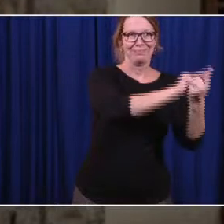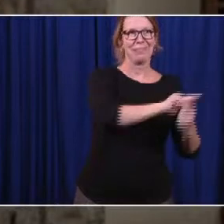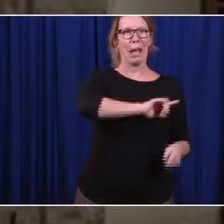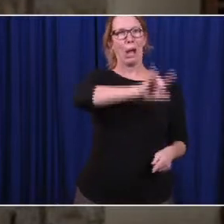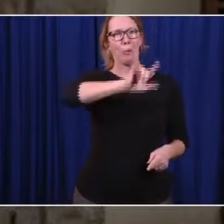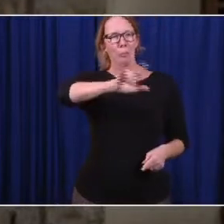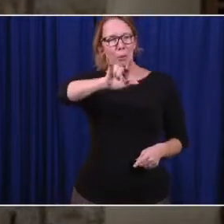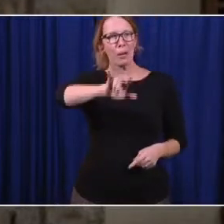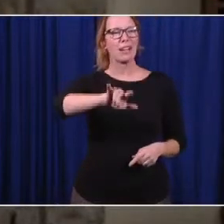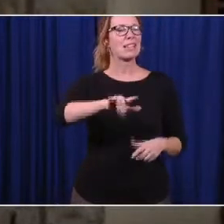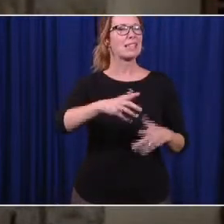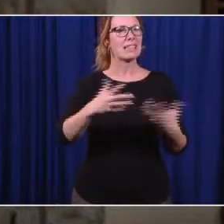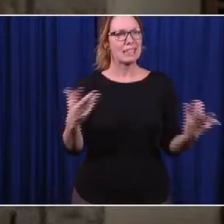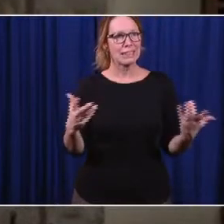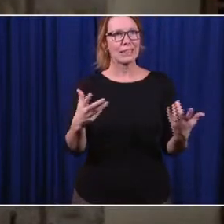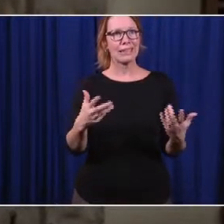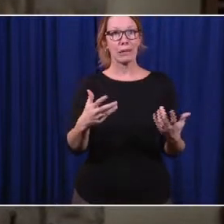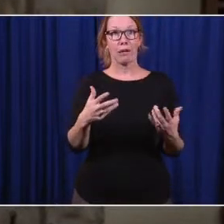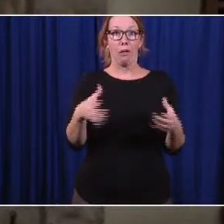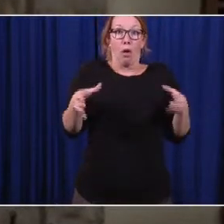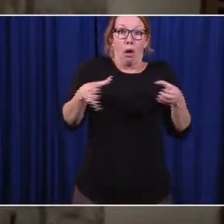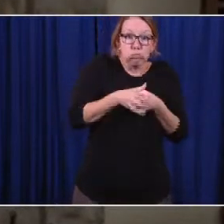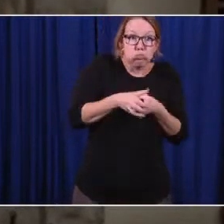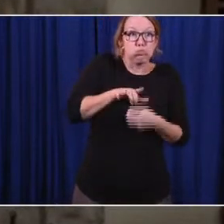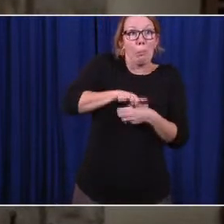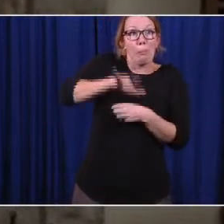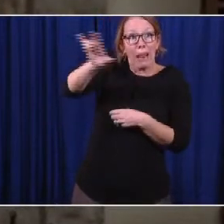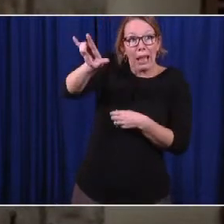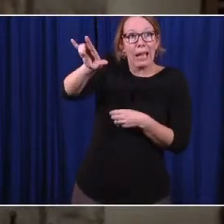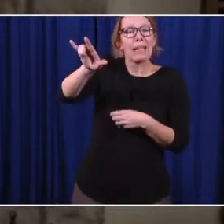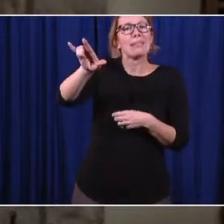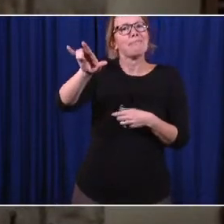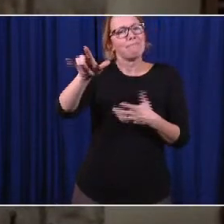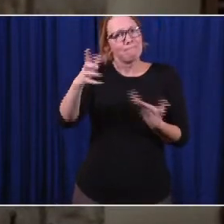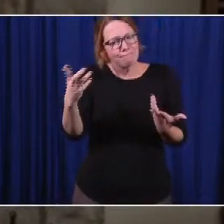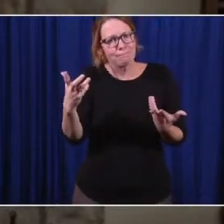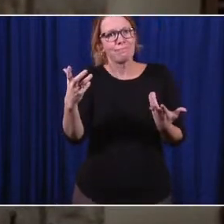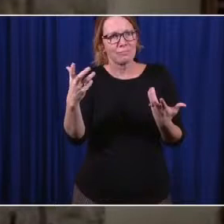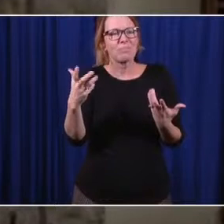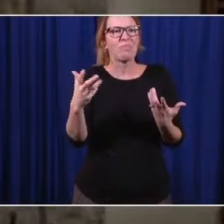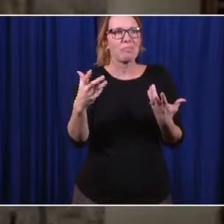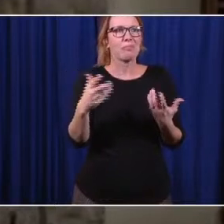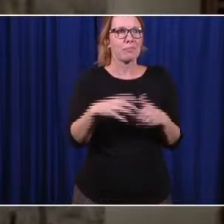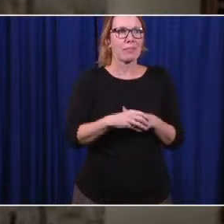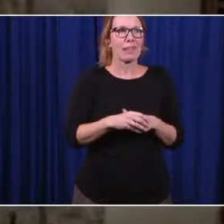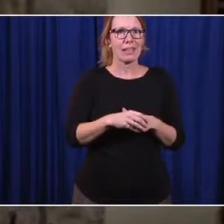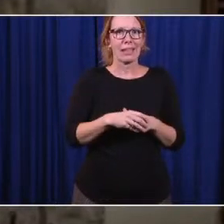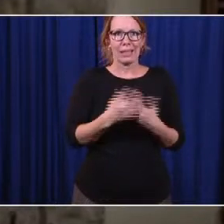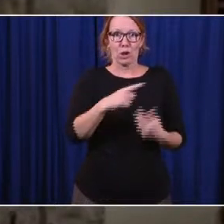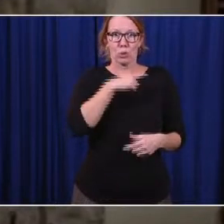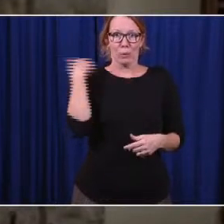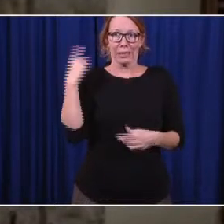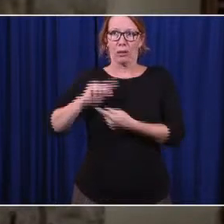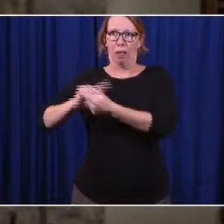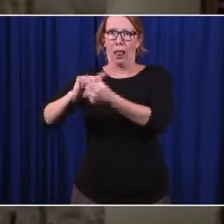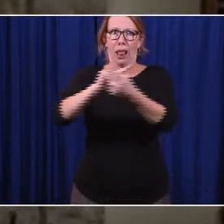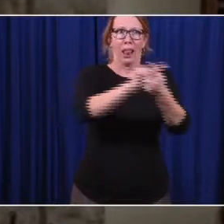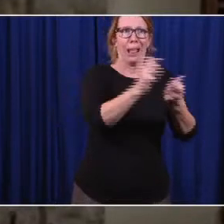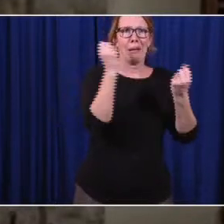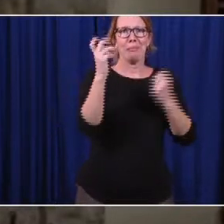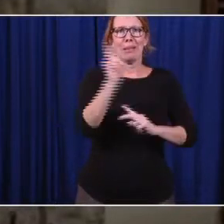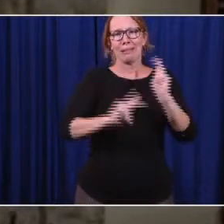It's not being in the plane. That may be part of it, part of the risk, but there's a risk. You're coming in contact with a lot of different